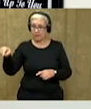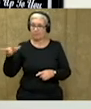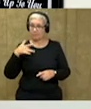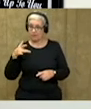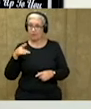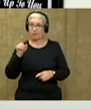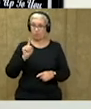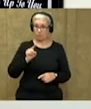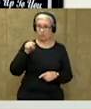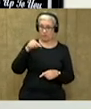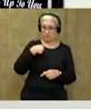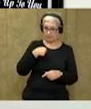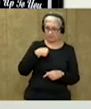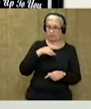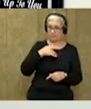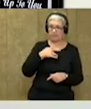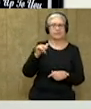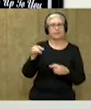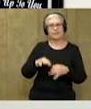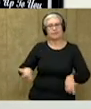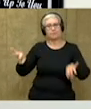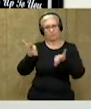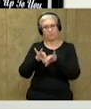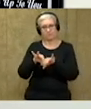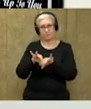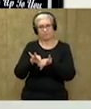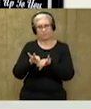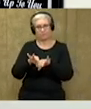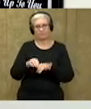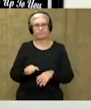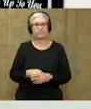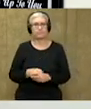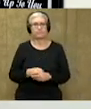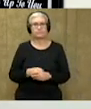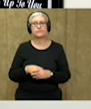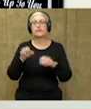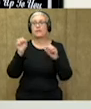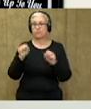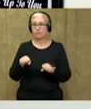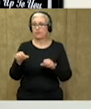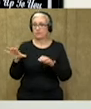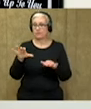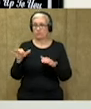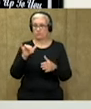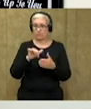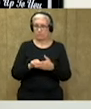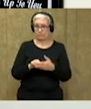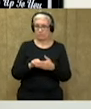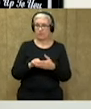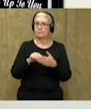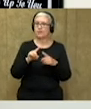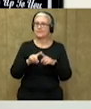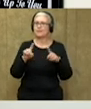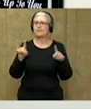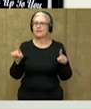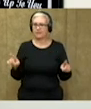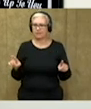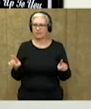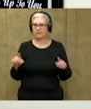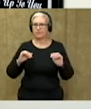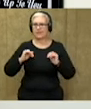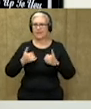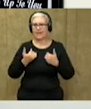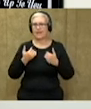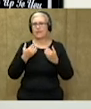make each person important in this conflict resolution, and if we can do that, it's going to make a big difference in our ability